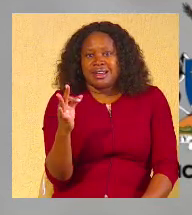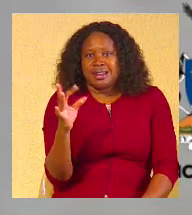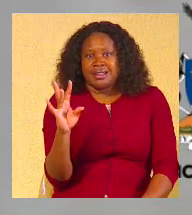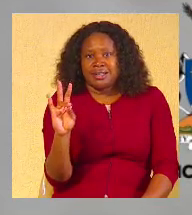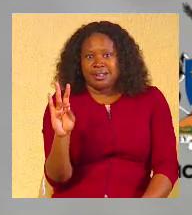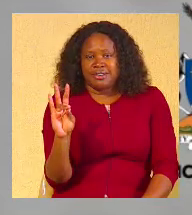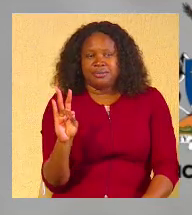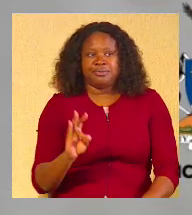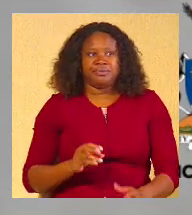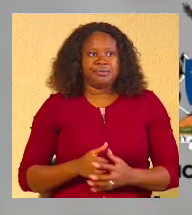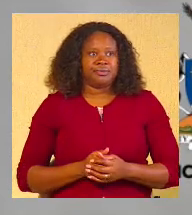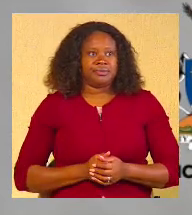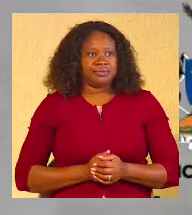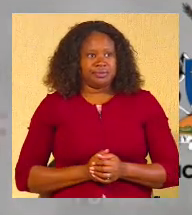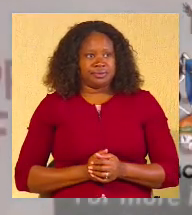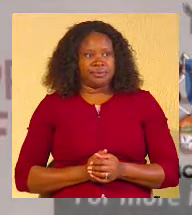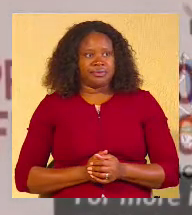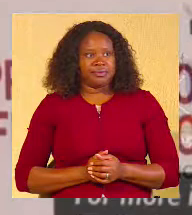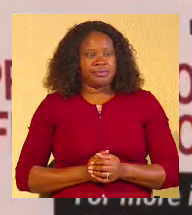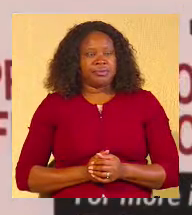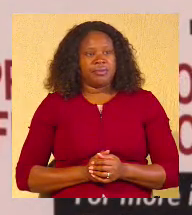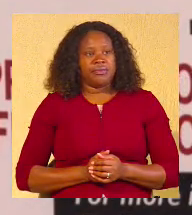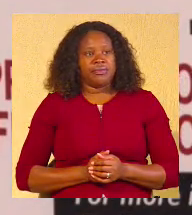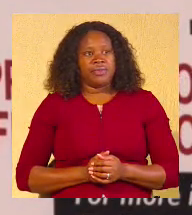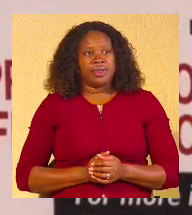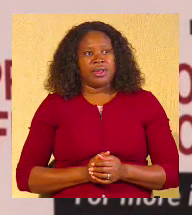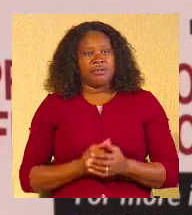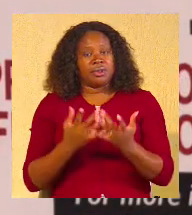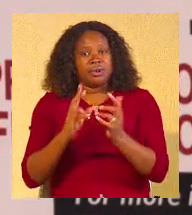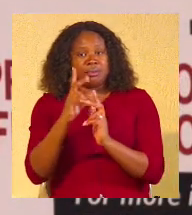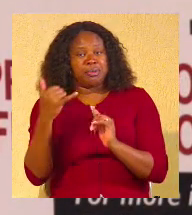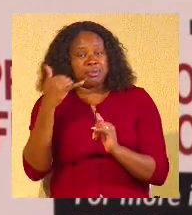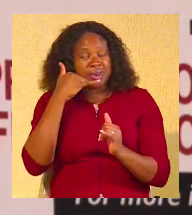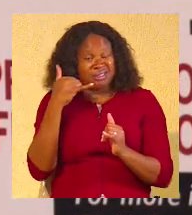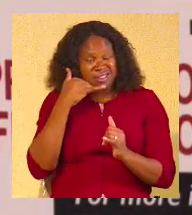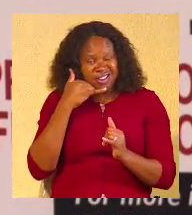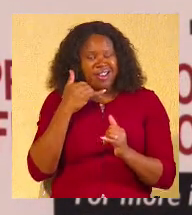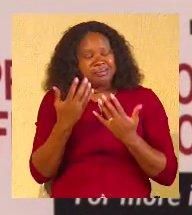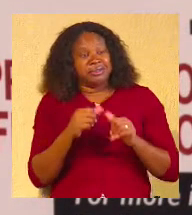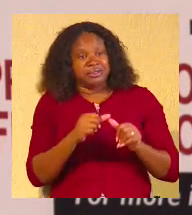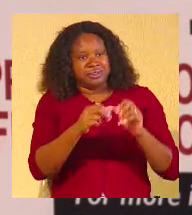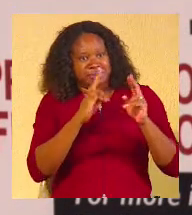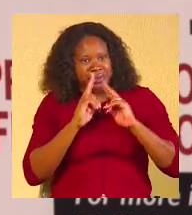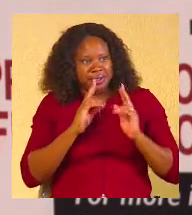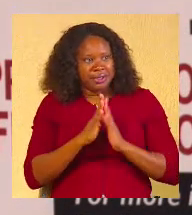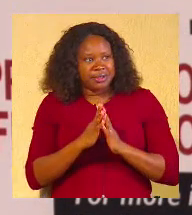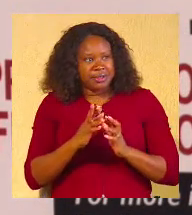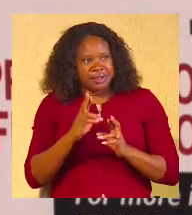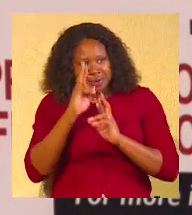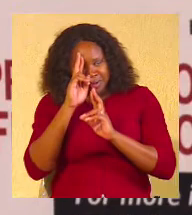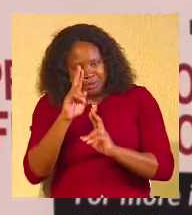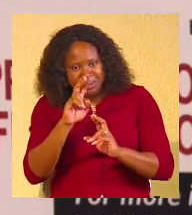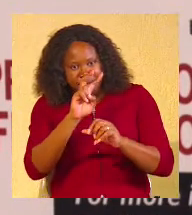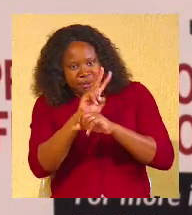061 400 397. While we're waiting for the callers to call in, perhaps Honorable Emma Kantema,